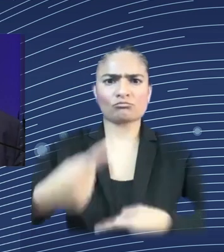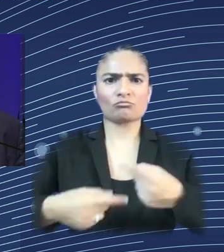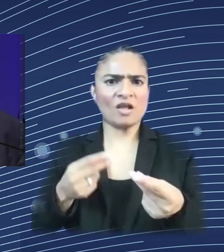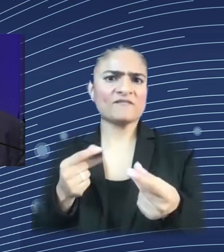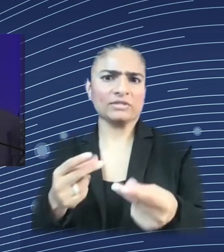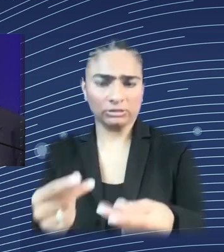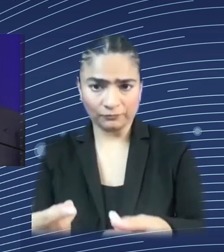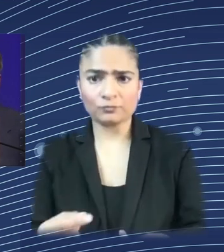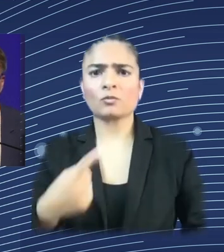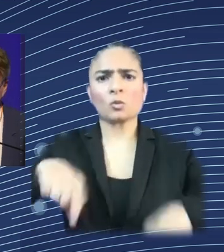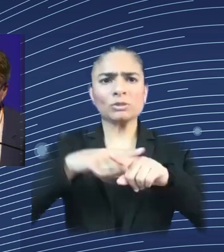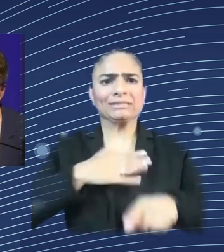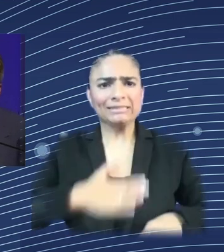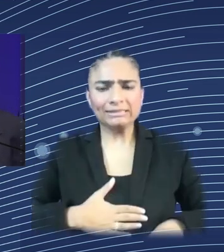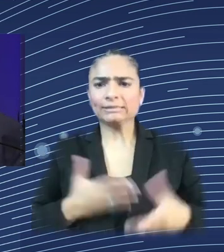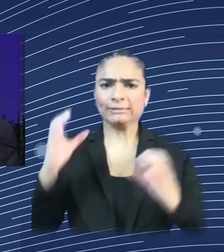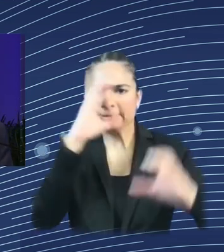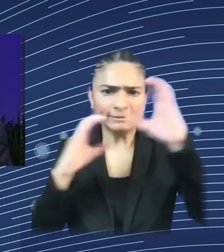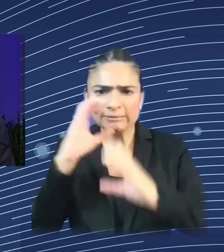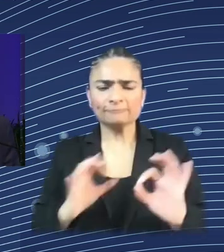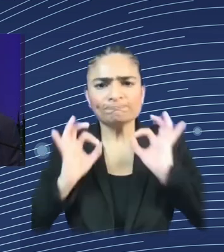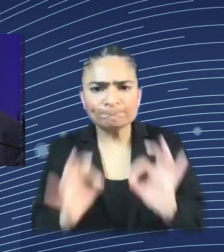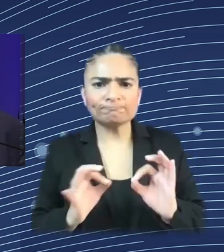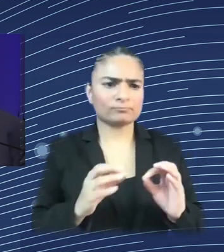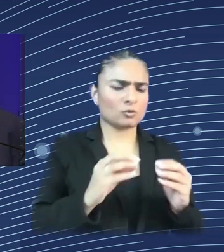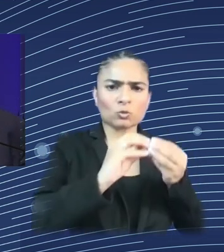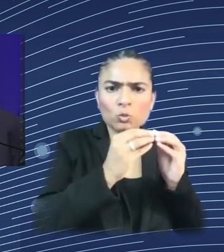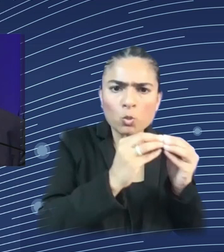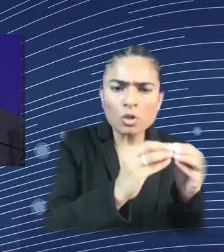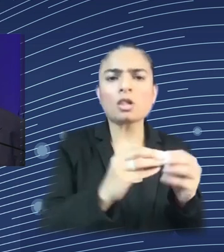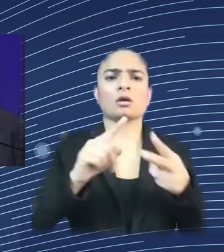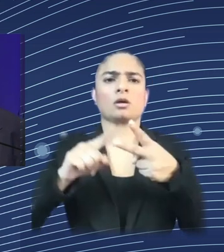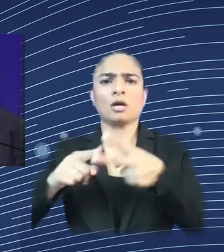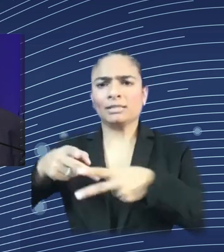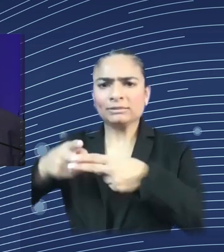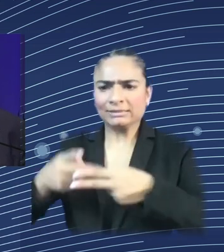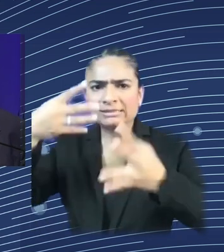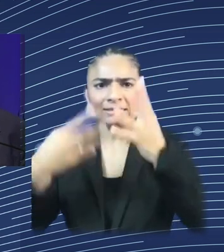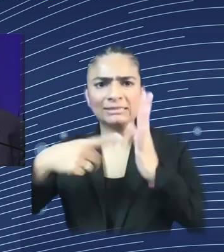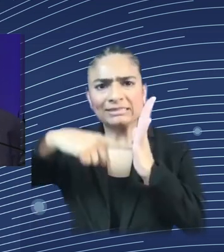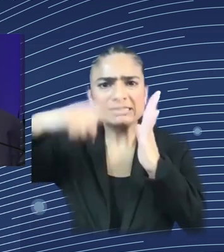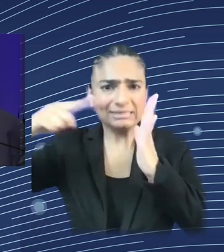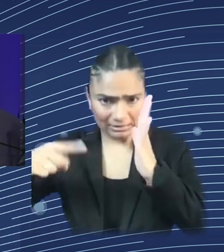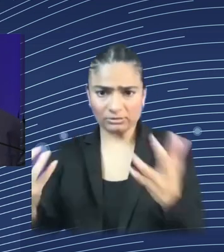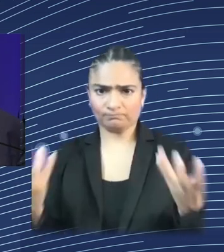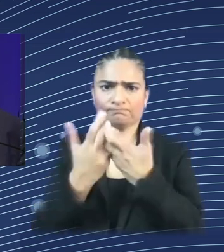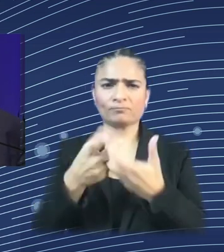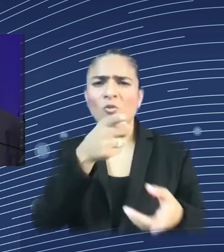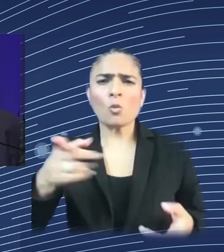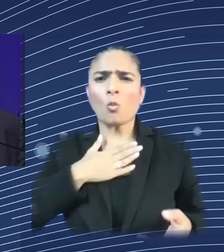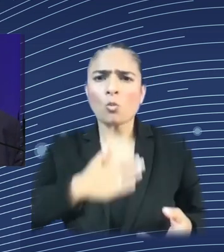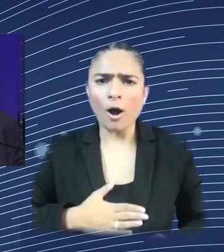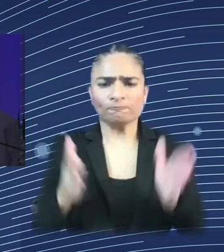predictive element is working. In Belgium, we have seen this. The added value of this is